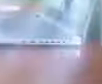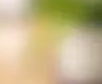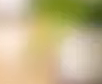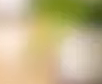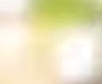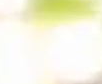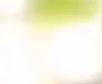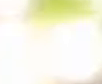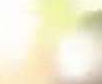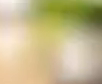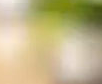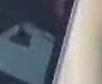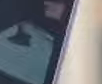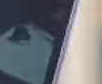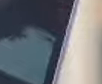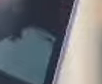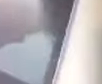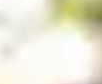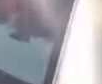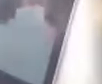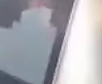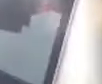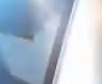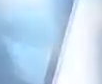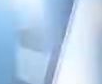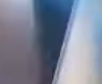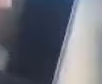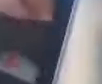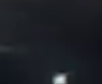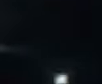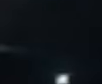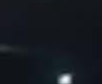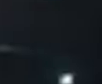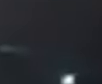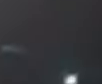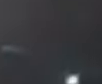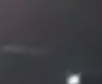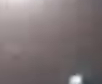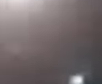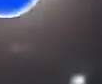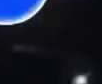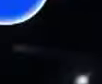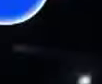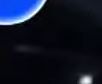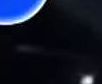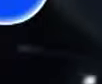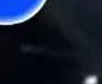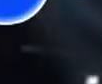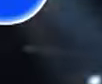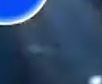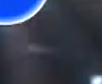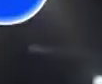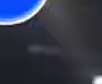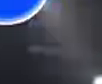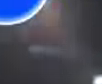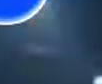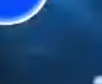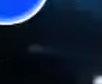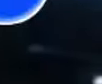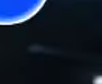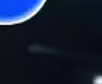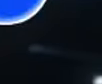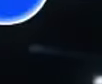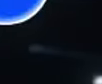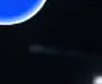Youngtel G Fiber, now you can enjoy super fast internet in gigabytes. G Fiber is affordable, stable, secured,